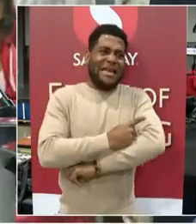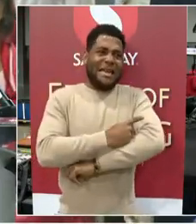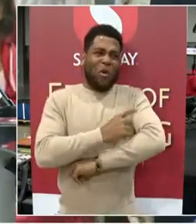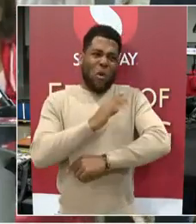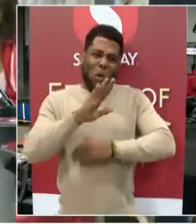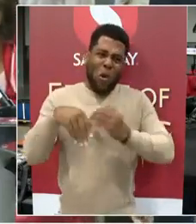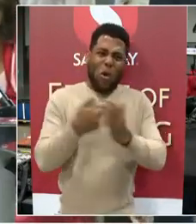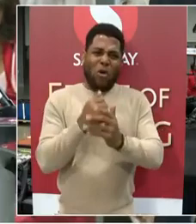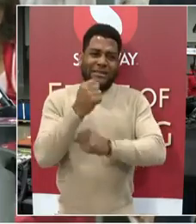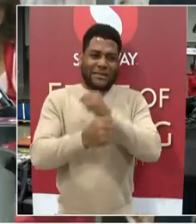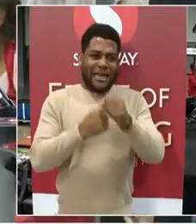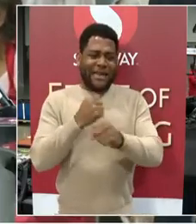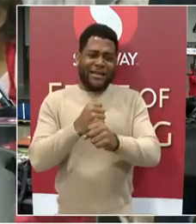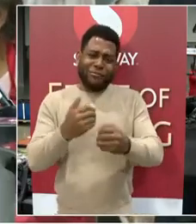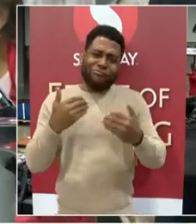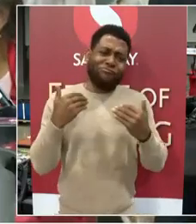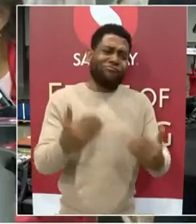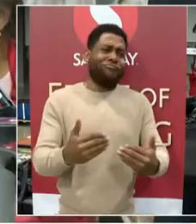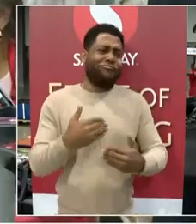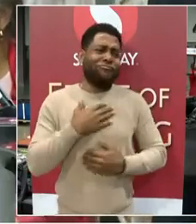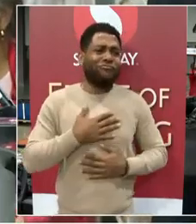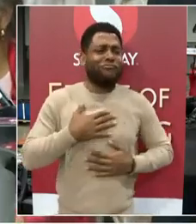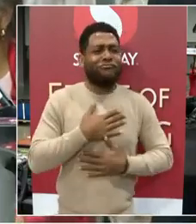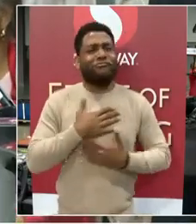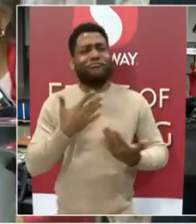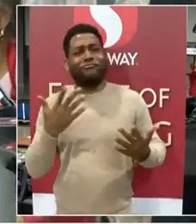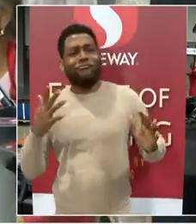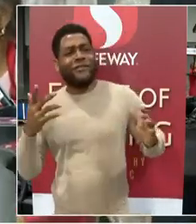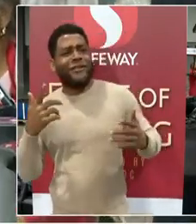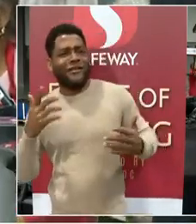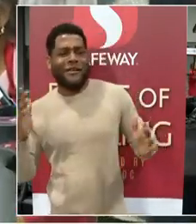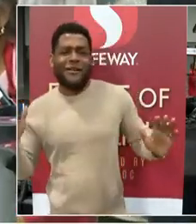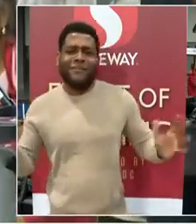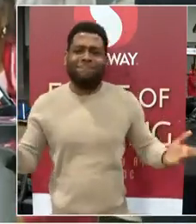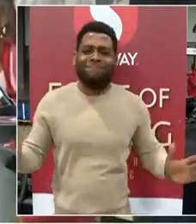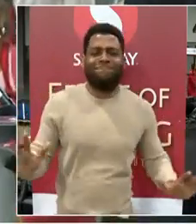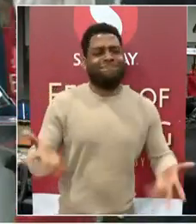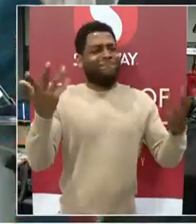all of our neighbors. Thank you very much and have a great Thanksgiving.